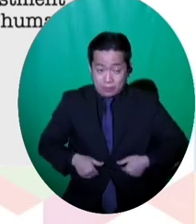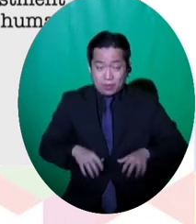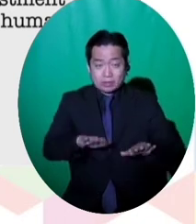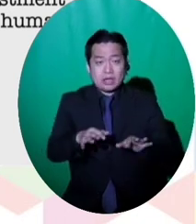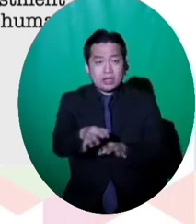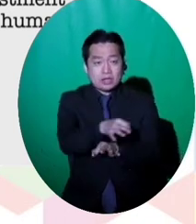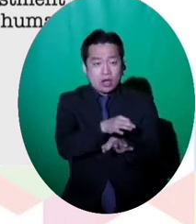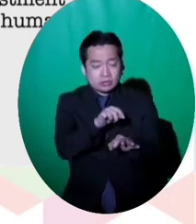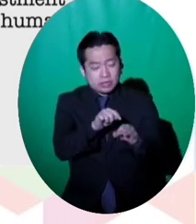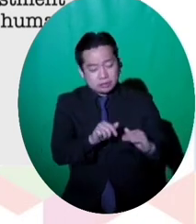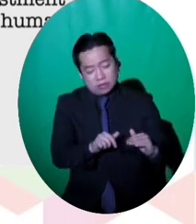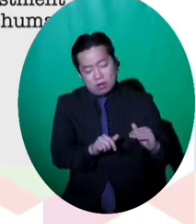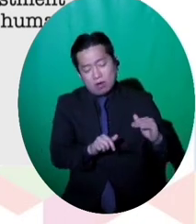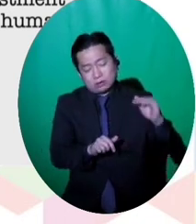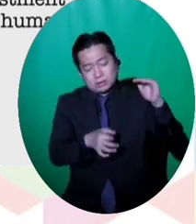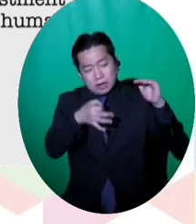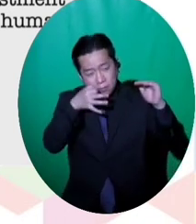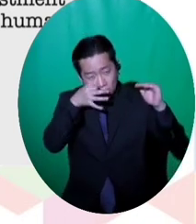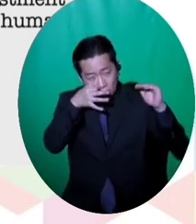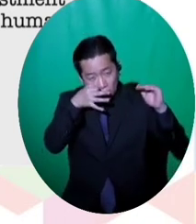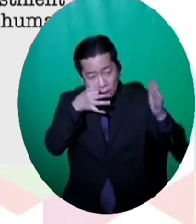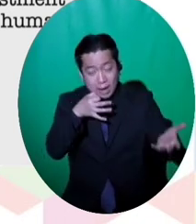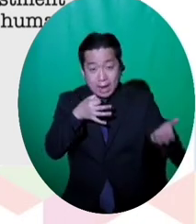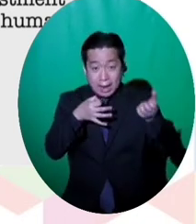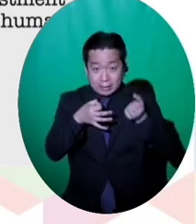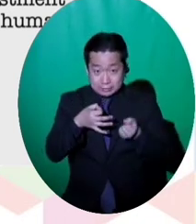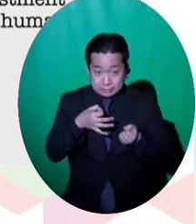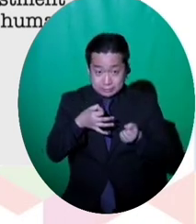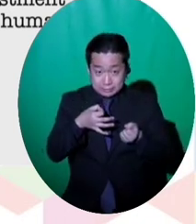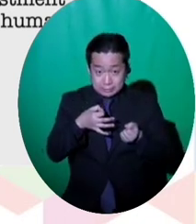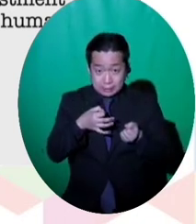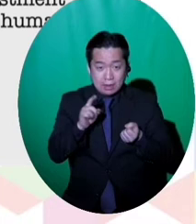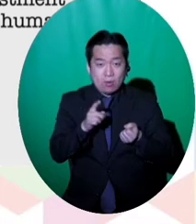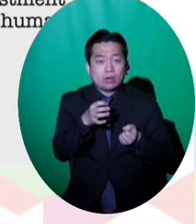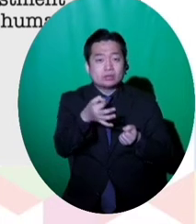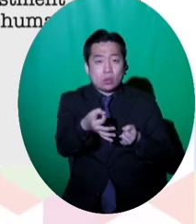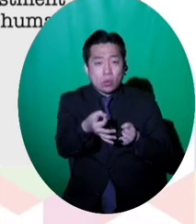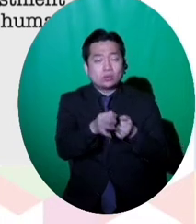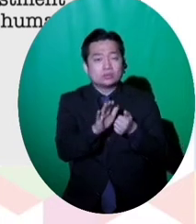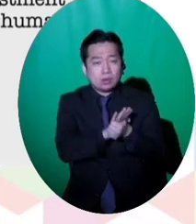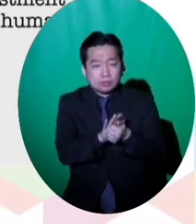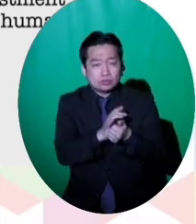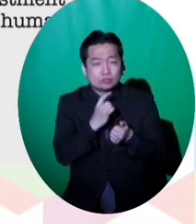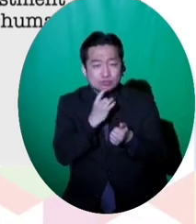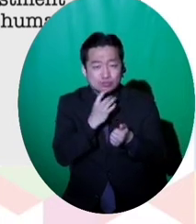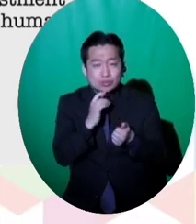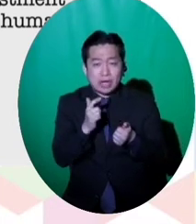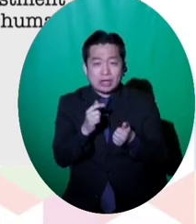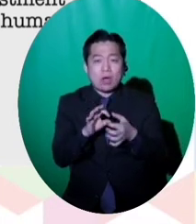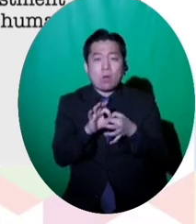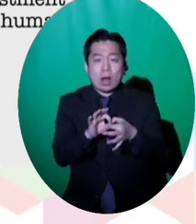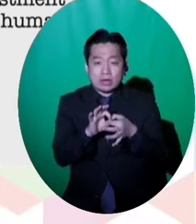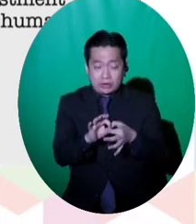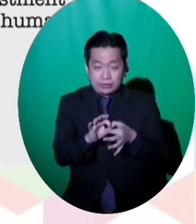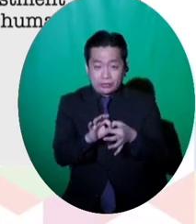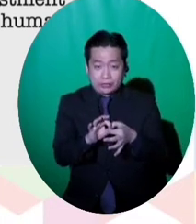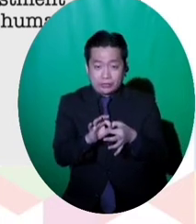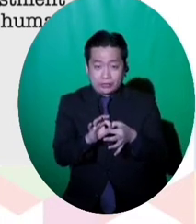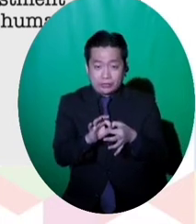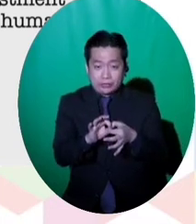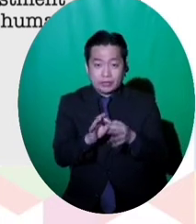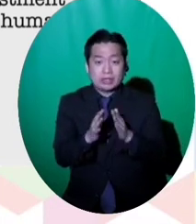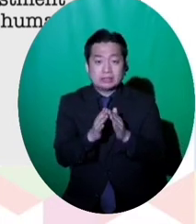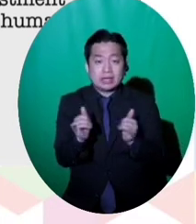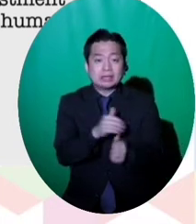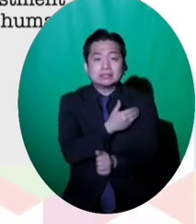So COVID-19 has taught us a lot, but here are the lessons that I would emphasize. Economic growth